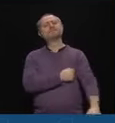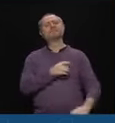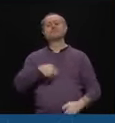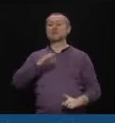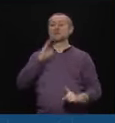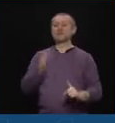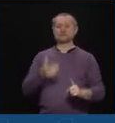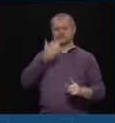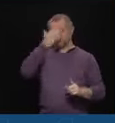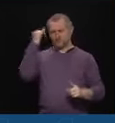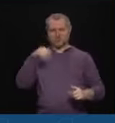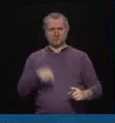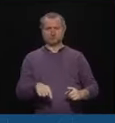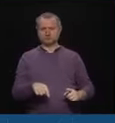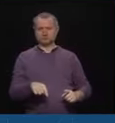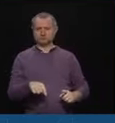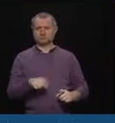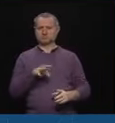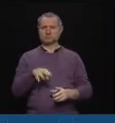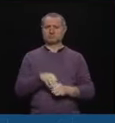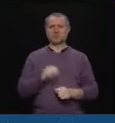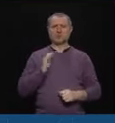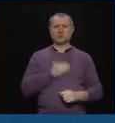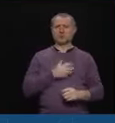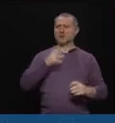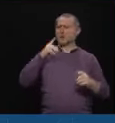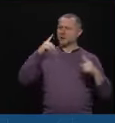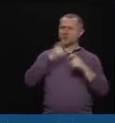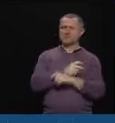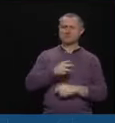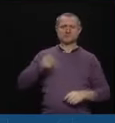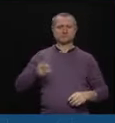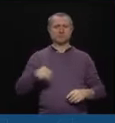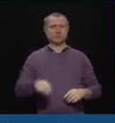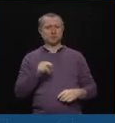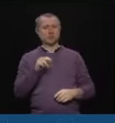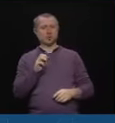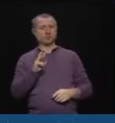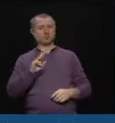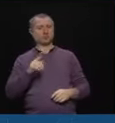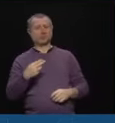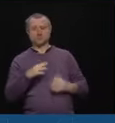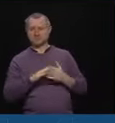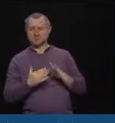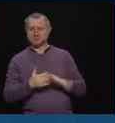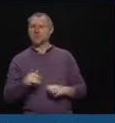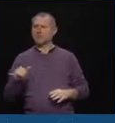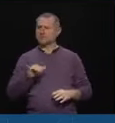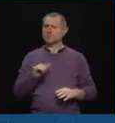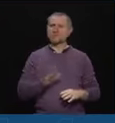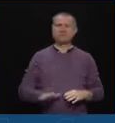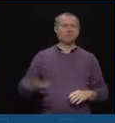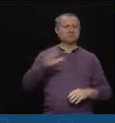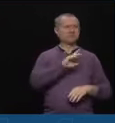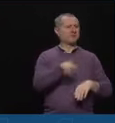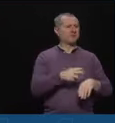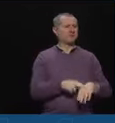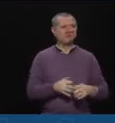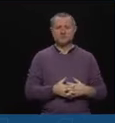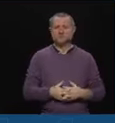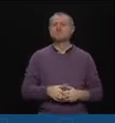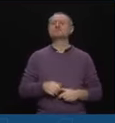the city of Newburgh and around the nation. It is our unbloody, untold